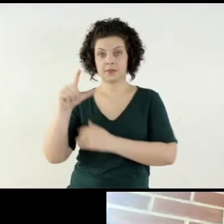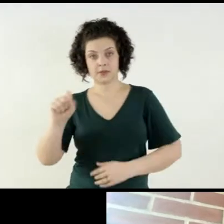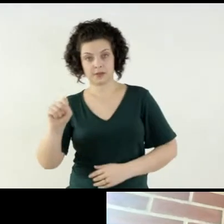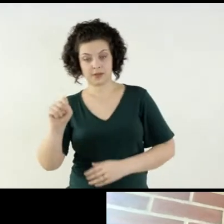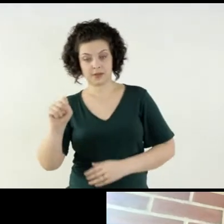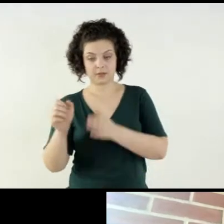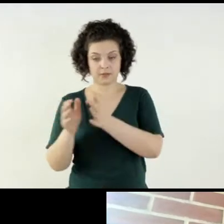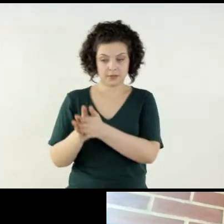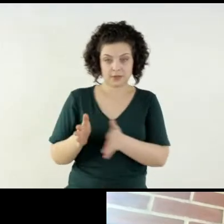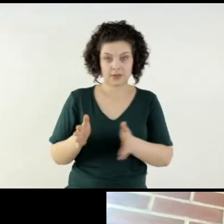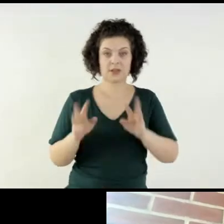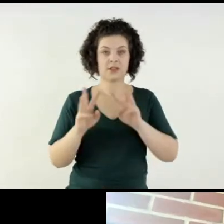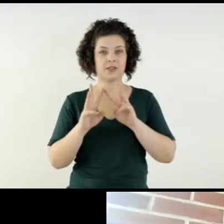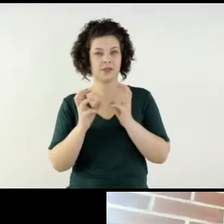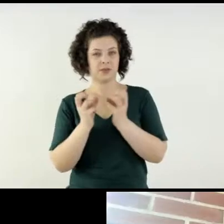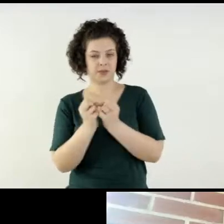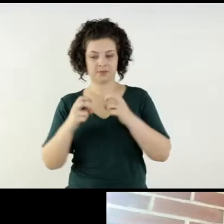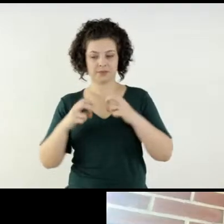book.